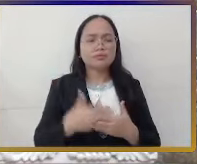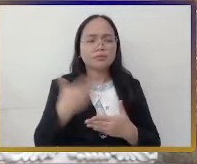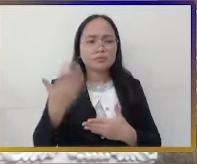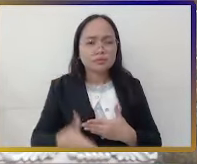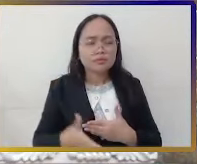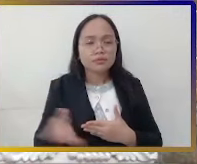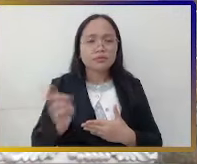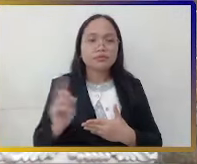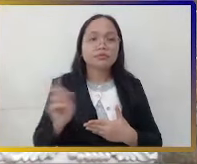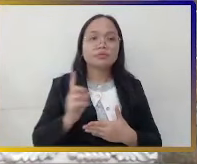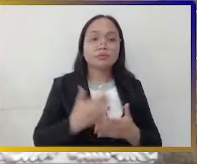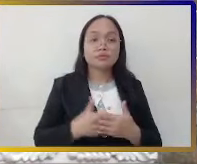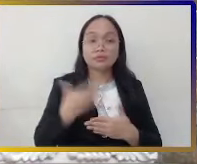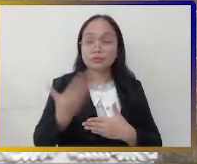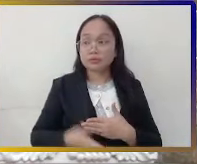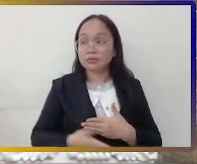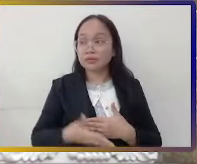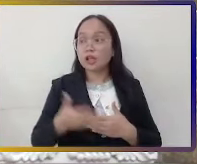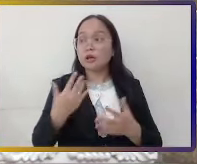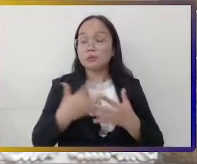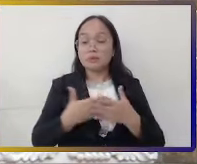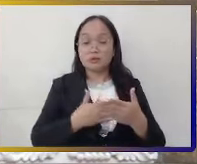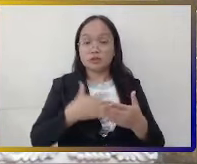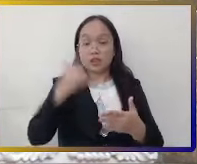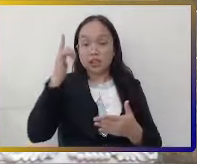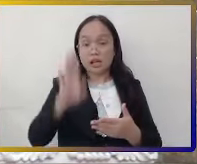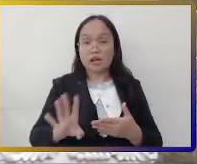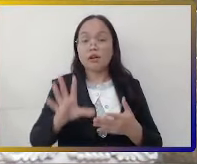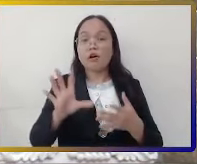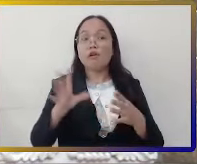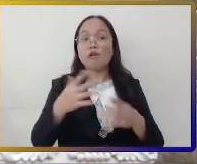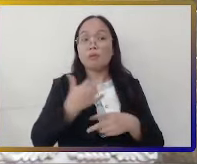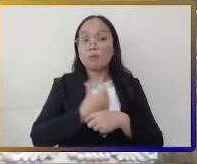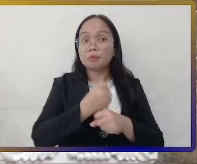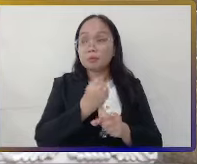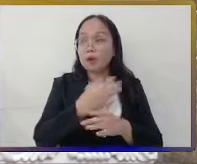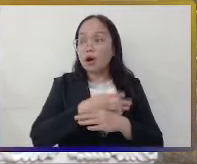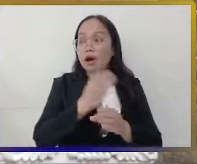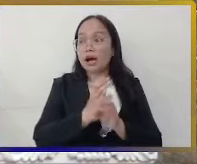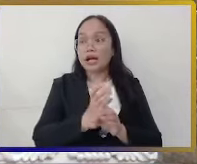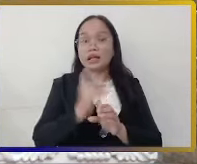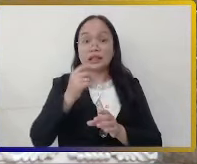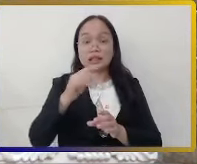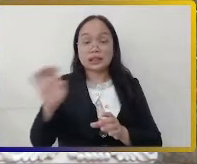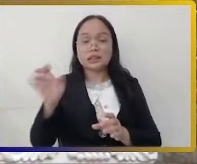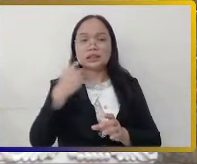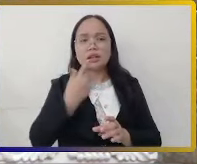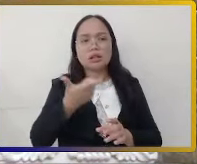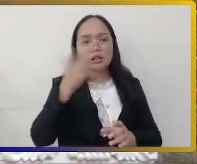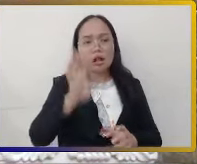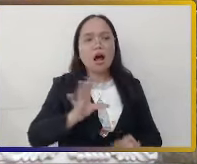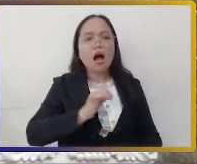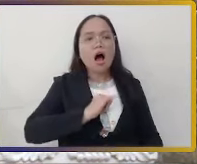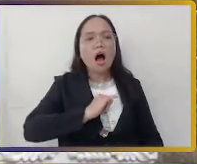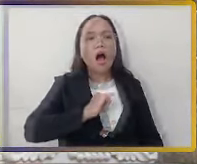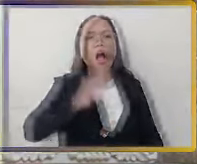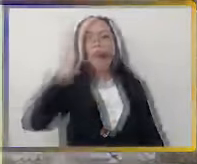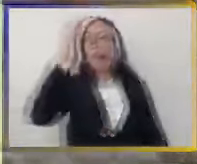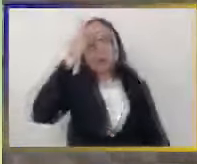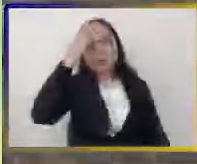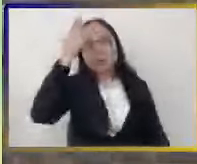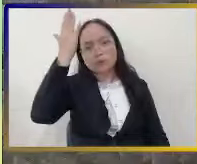doon bago siya i-form ng Diyos? Ano sabi ng Diyos? I knew.